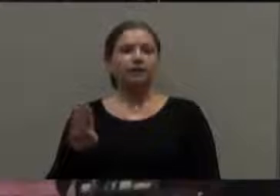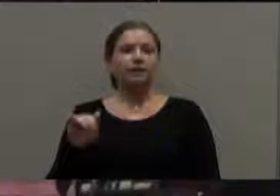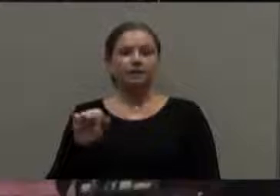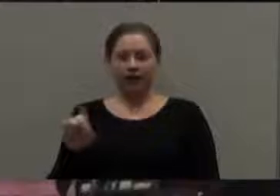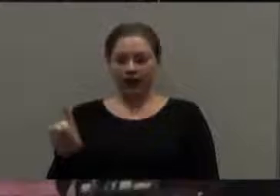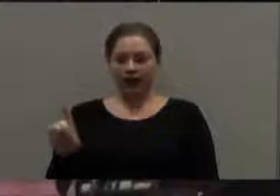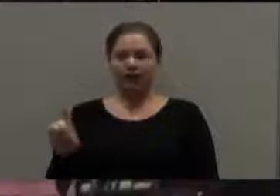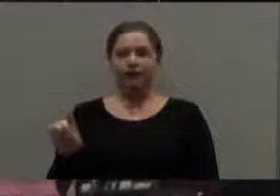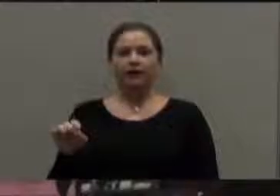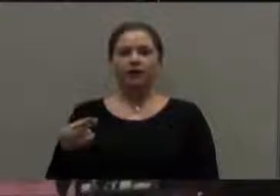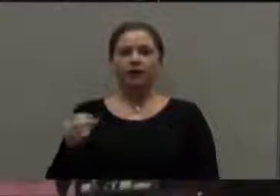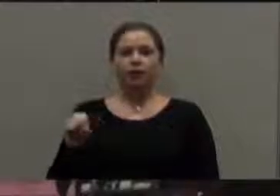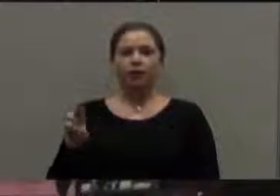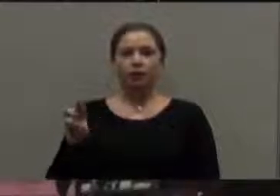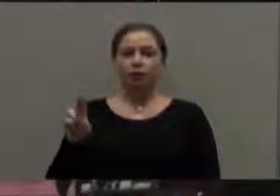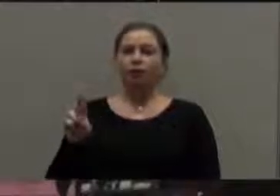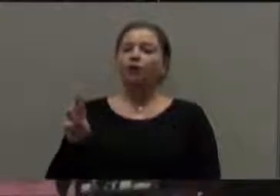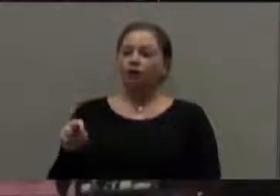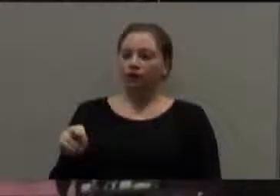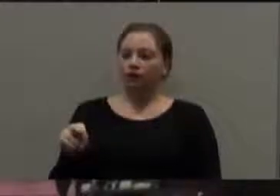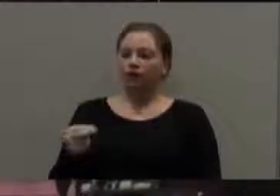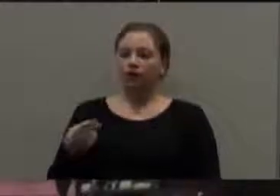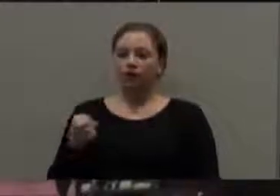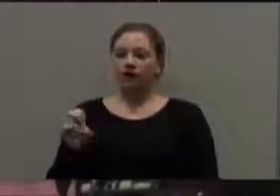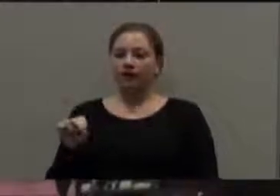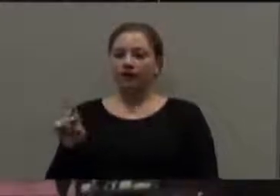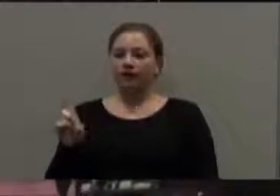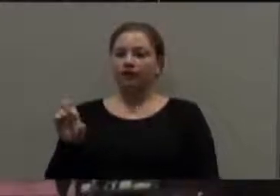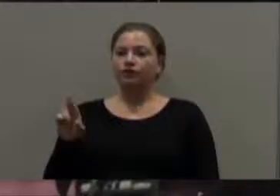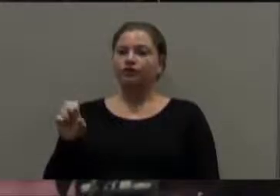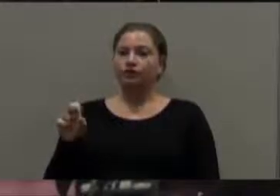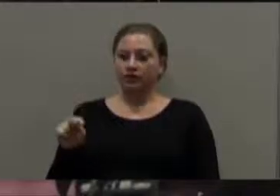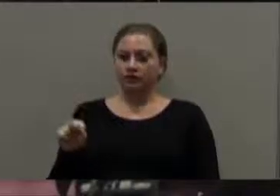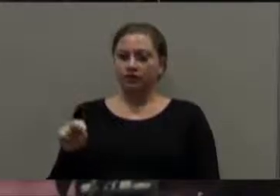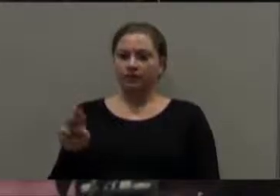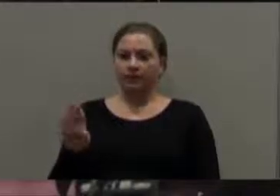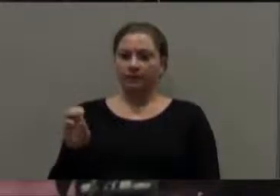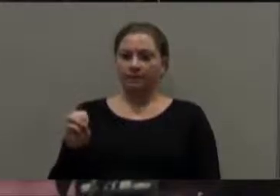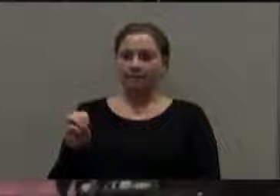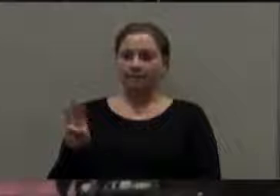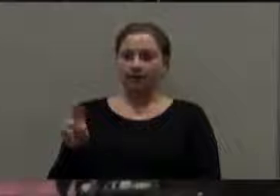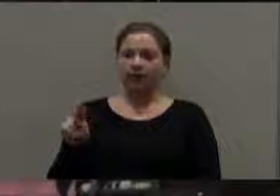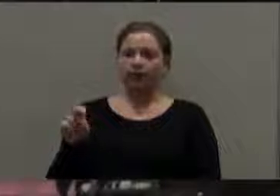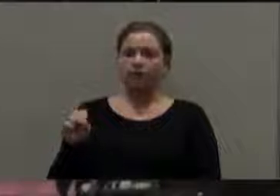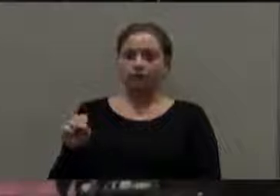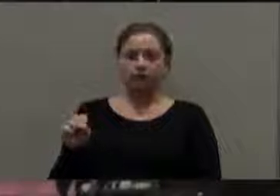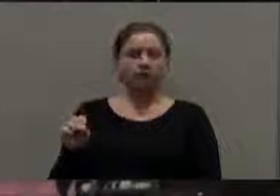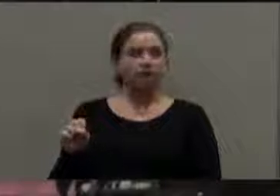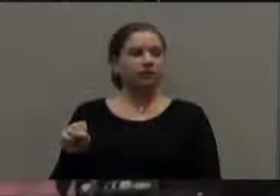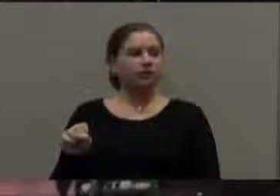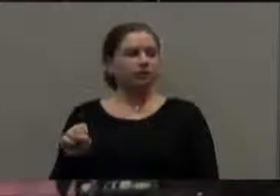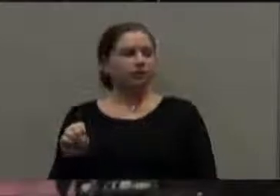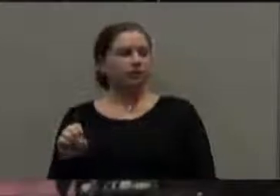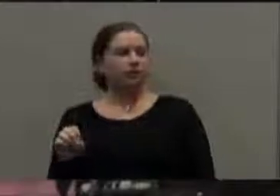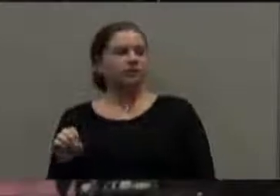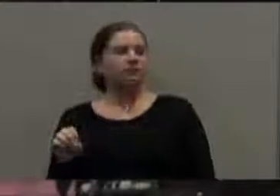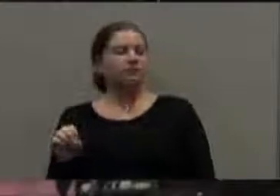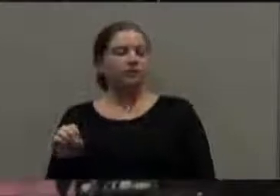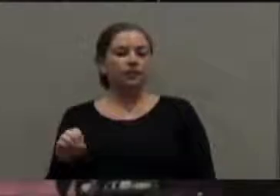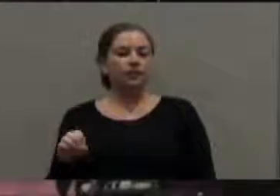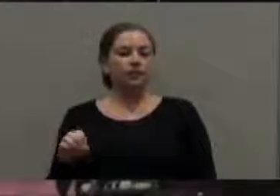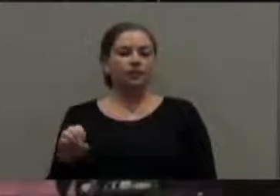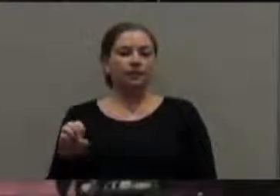Ms. Horn? Yes. Ms. Henderson? Yes. Ms. Bounds? Yes. Mr. McMillan? No. Ms. Christie?